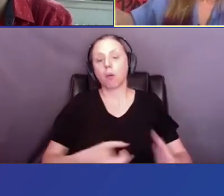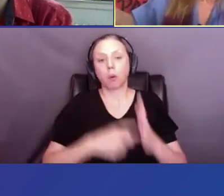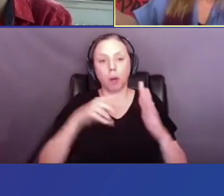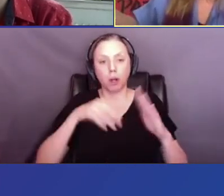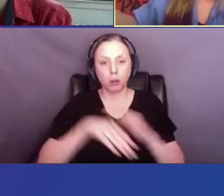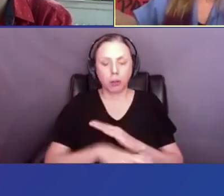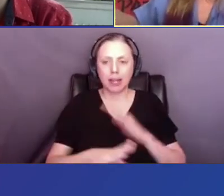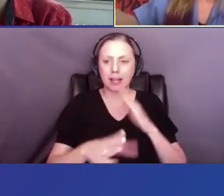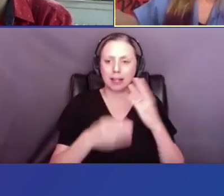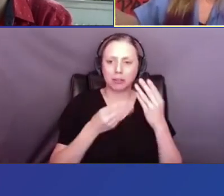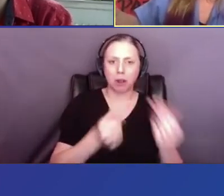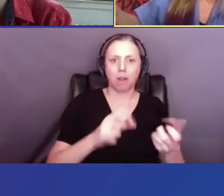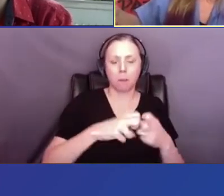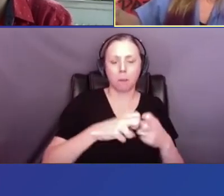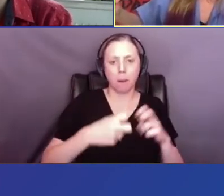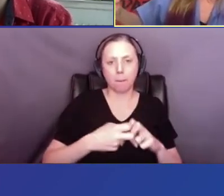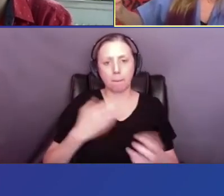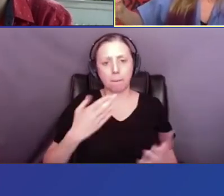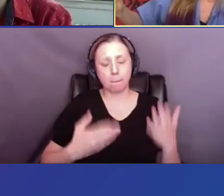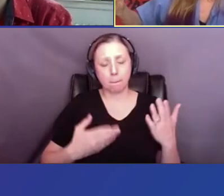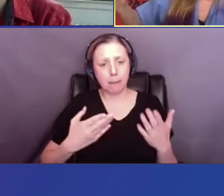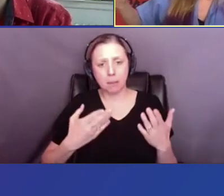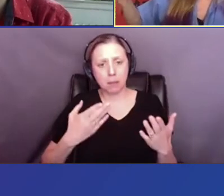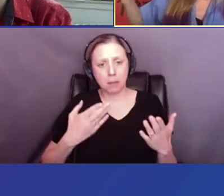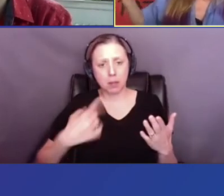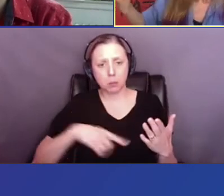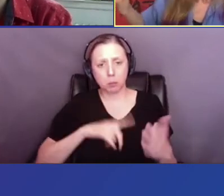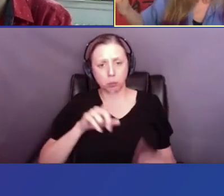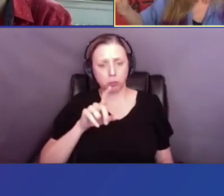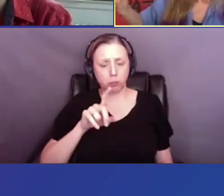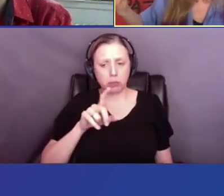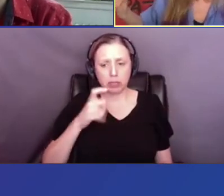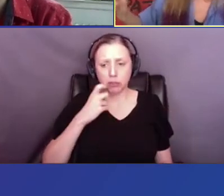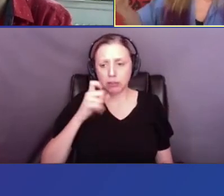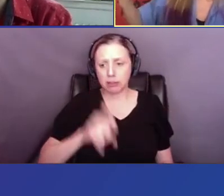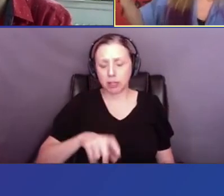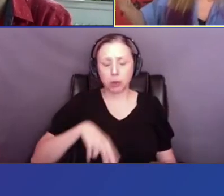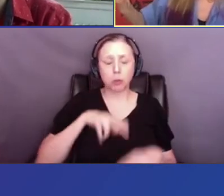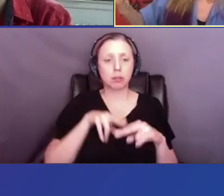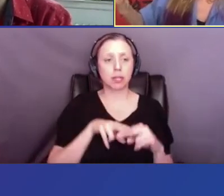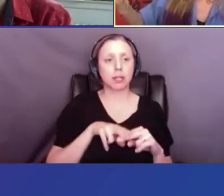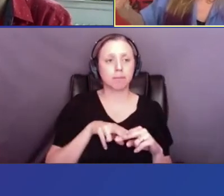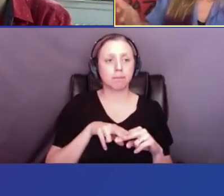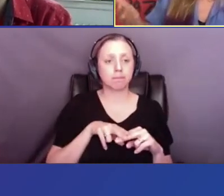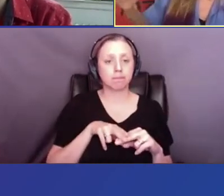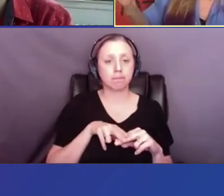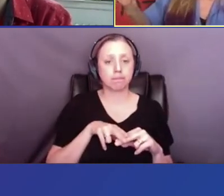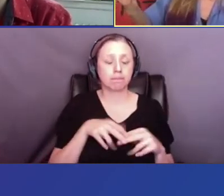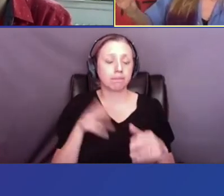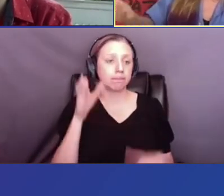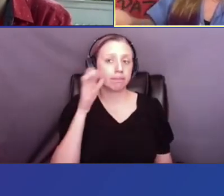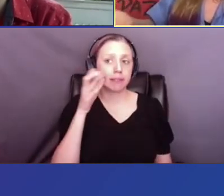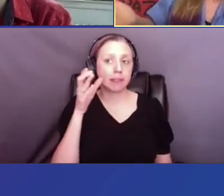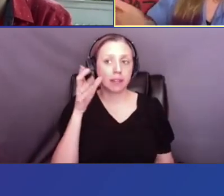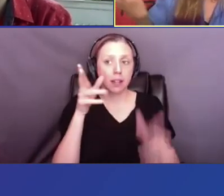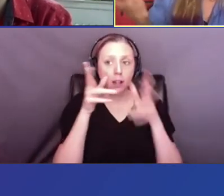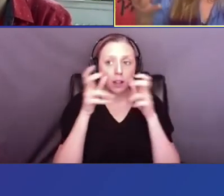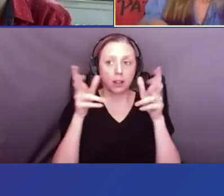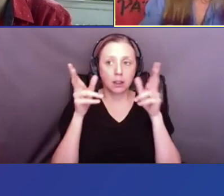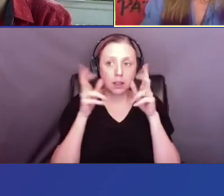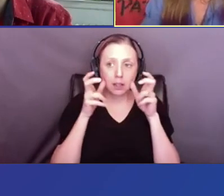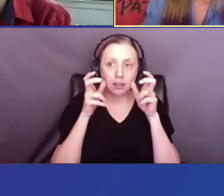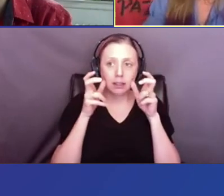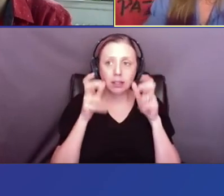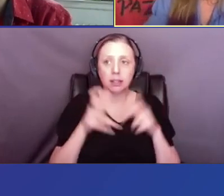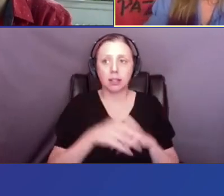resolving it. And maybe we just have to sit back and listen to the land and hear how who is